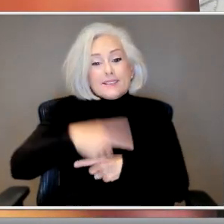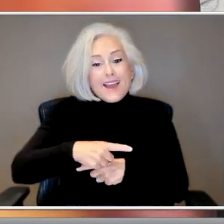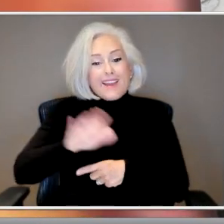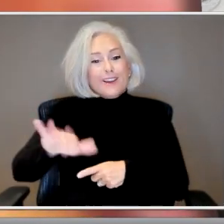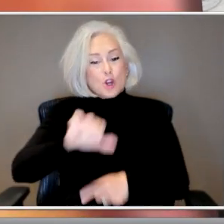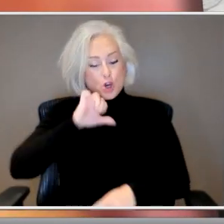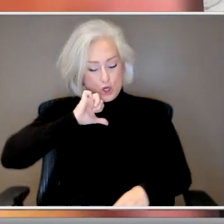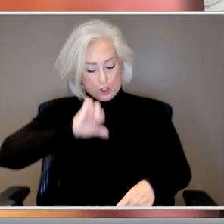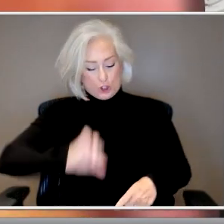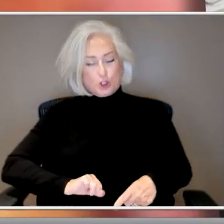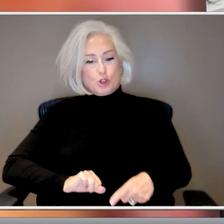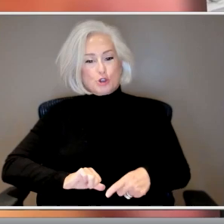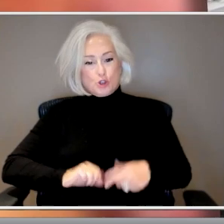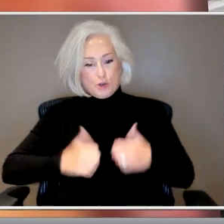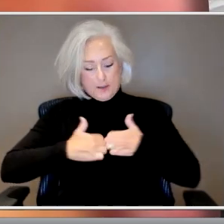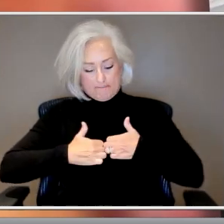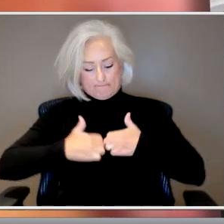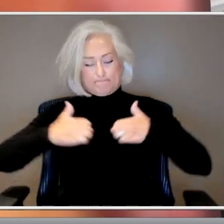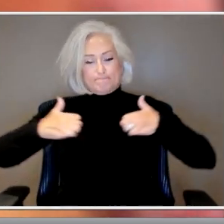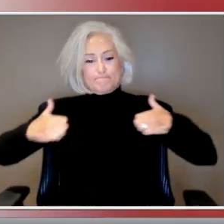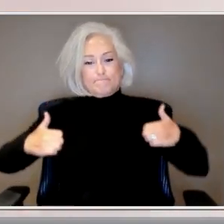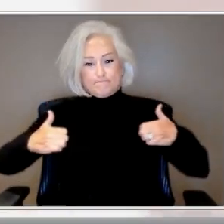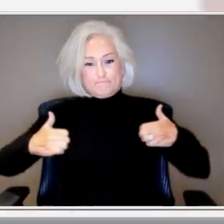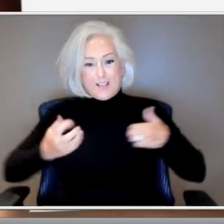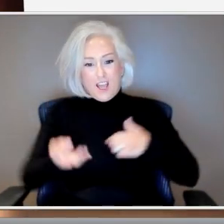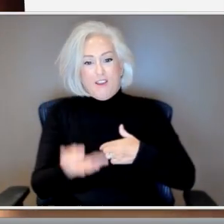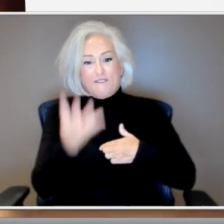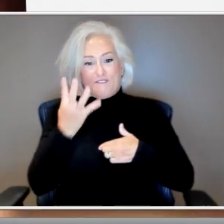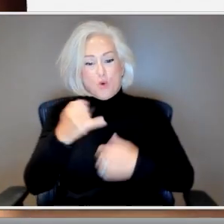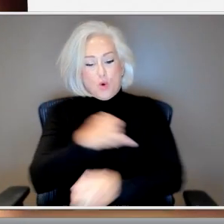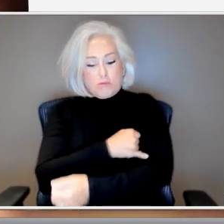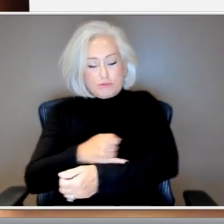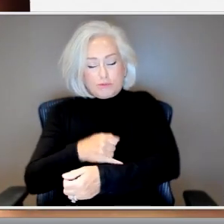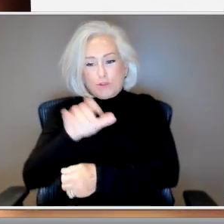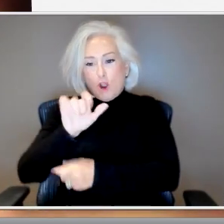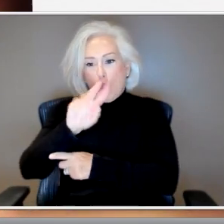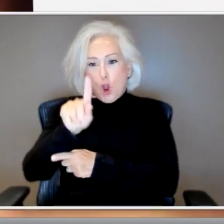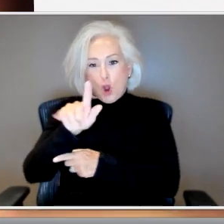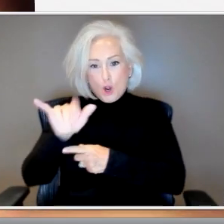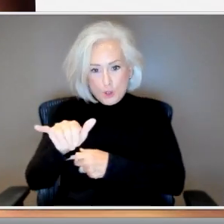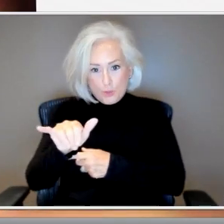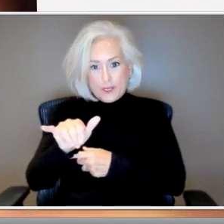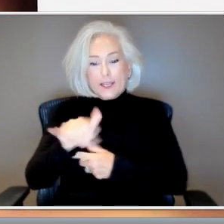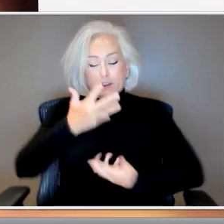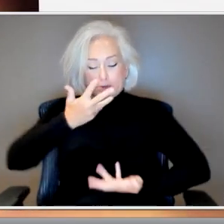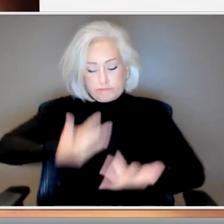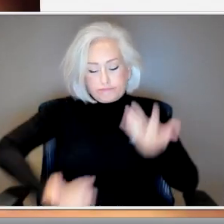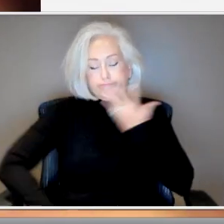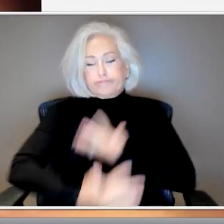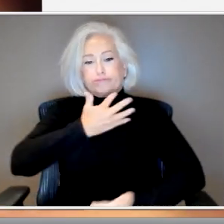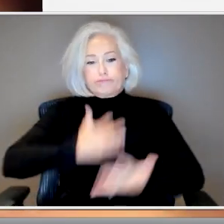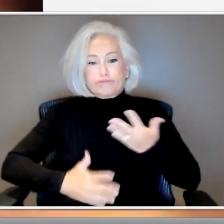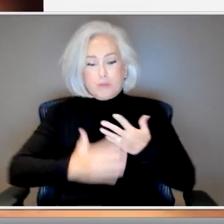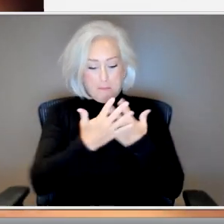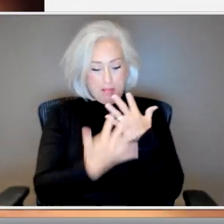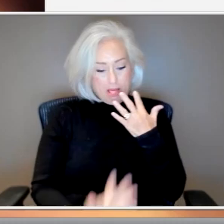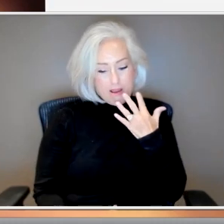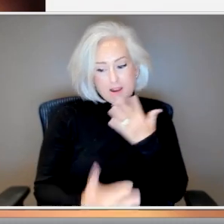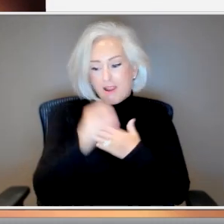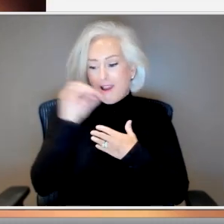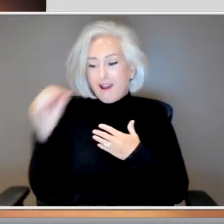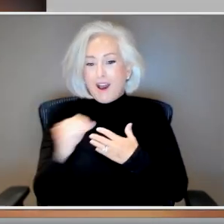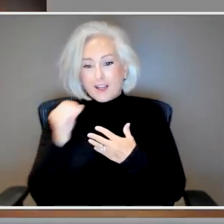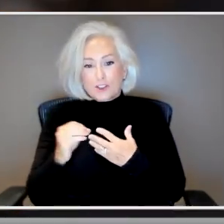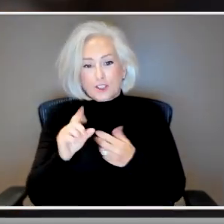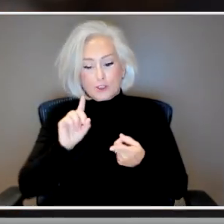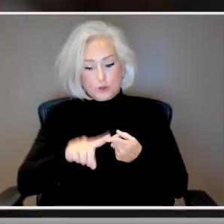major surgery on the 4 crucial arteries meant to supply blood and oxygen to her entire body, including her brain. I think I was more